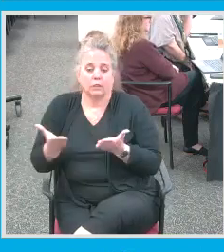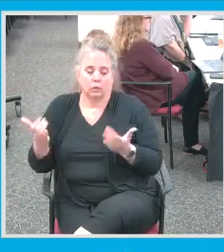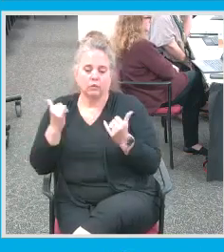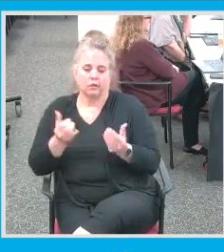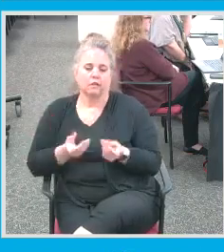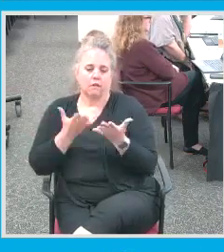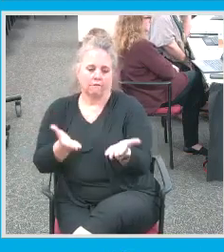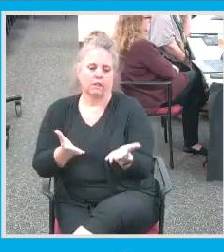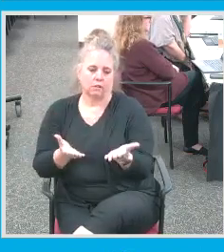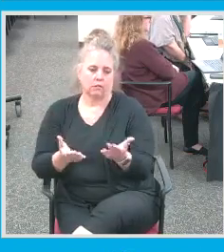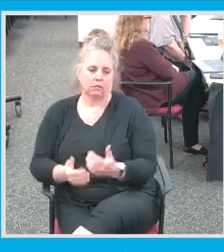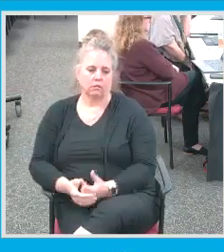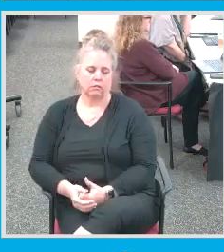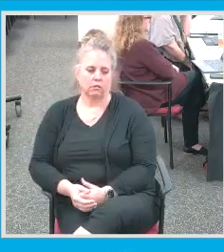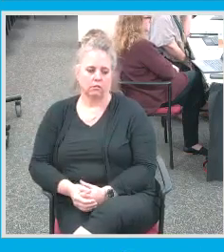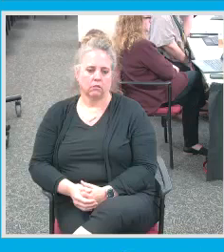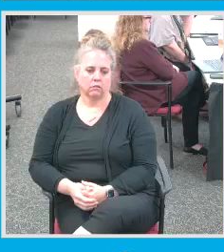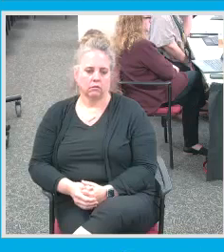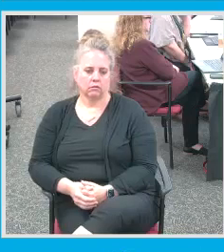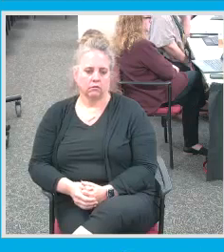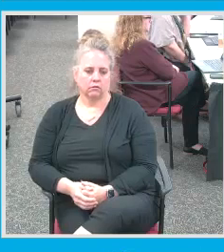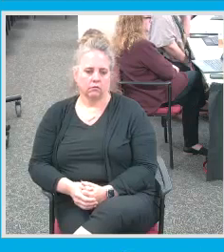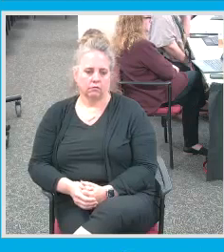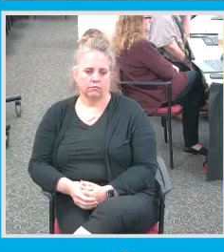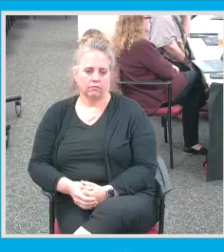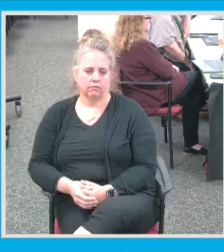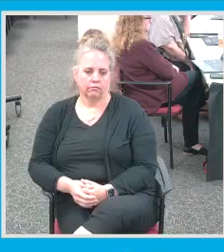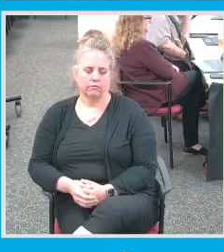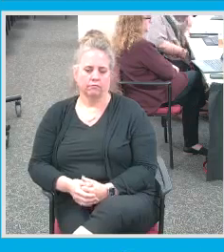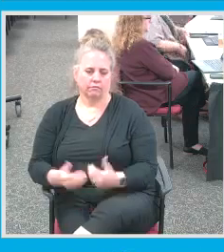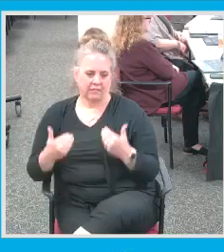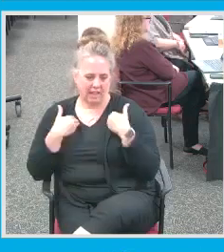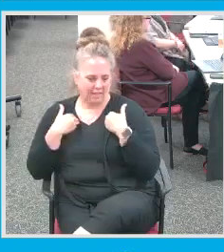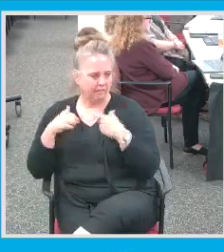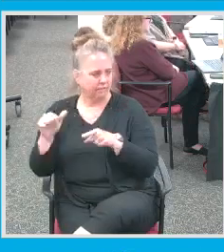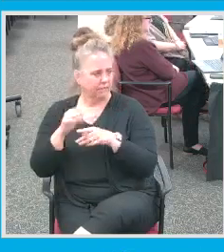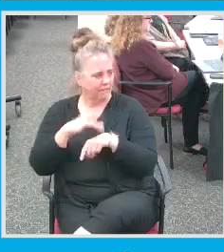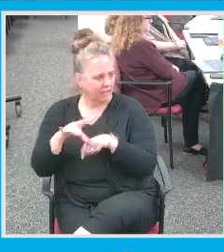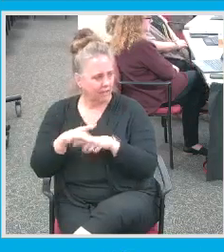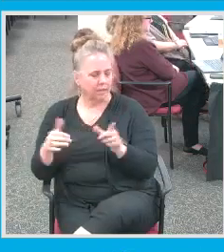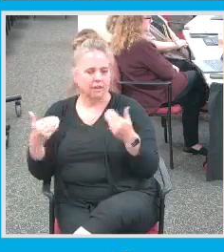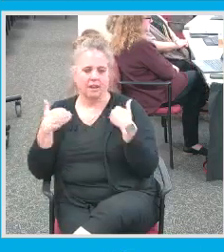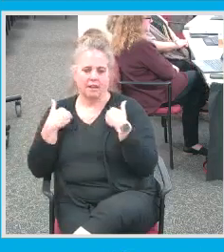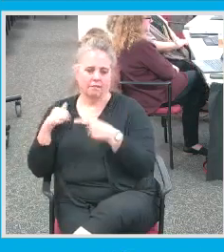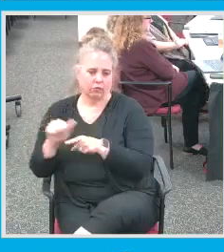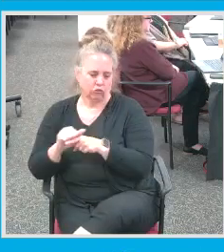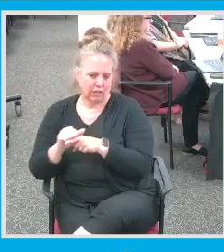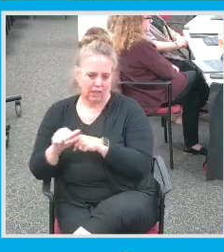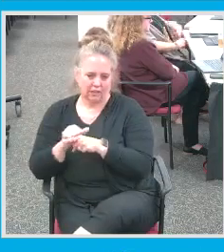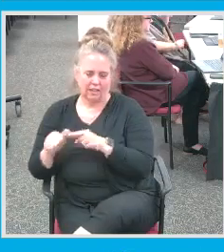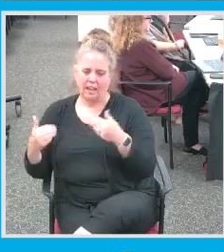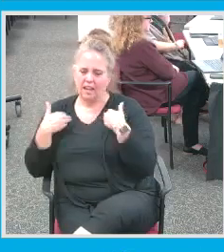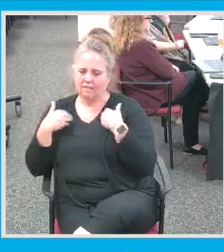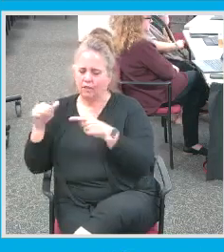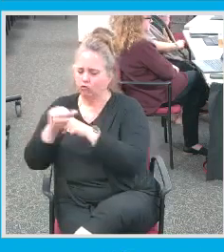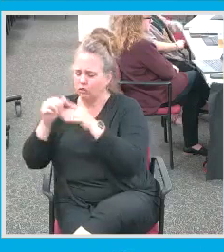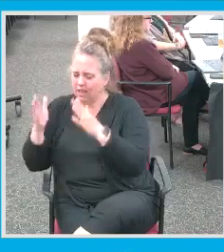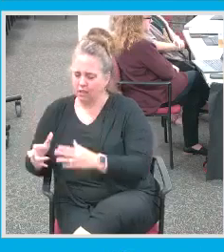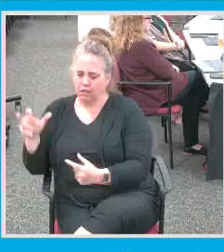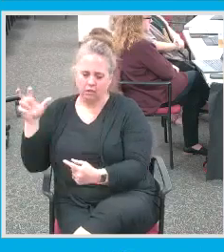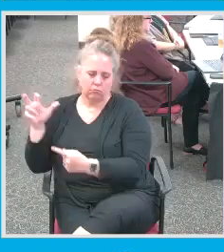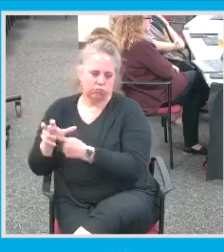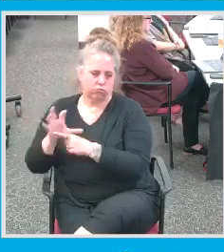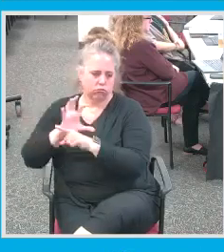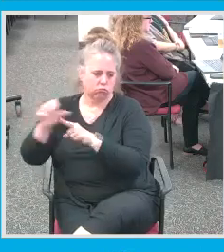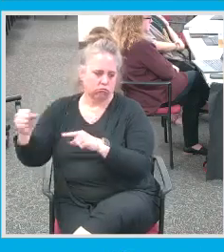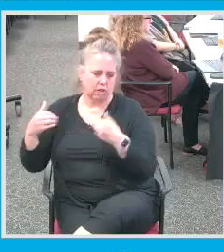all of that is available. We have these great succinct trainings. We have a ton of great trainers, and it's all available for free.